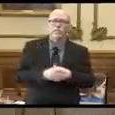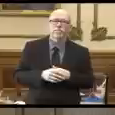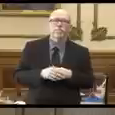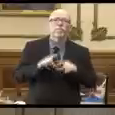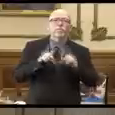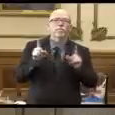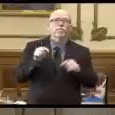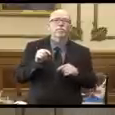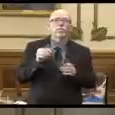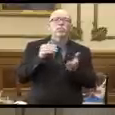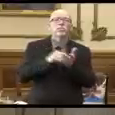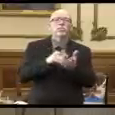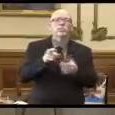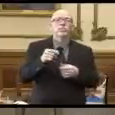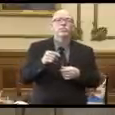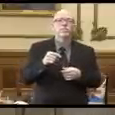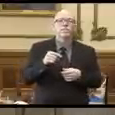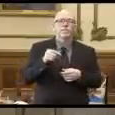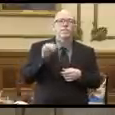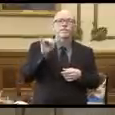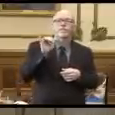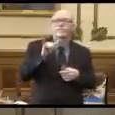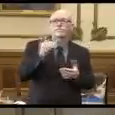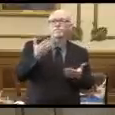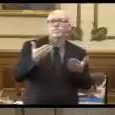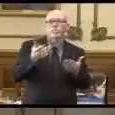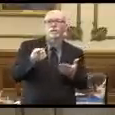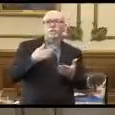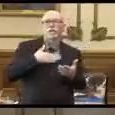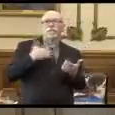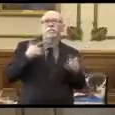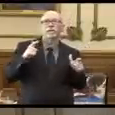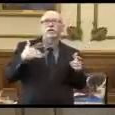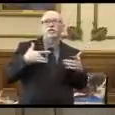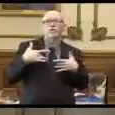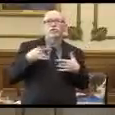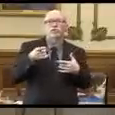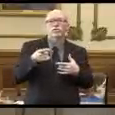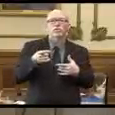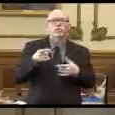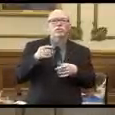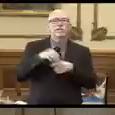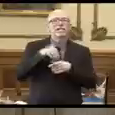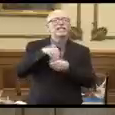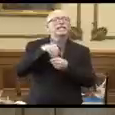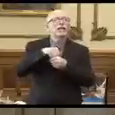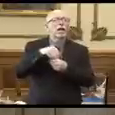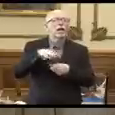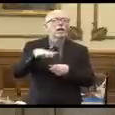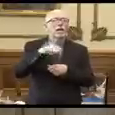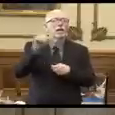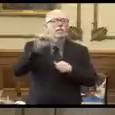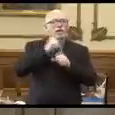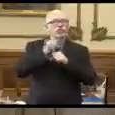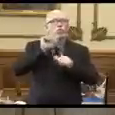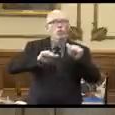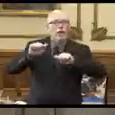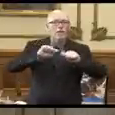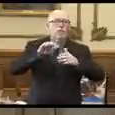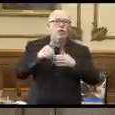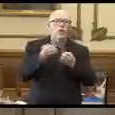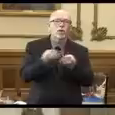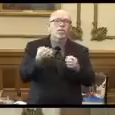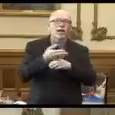But again, that is probably where my bigger concern is in the inside and then wiping down all that equipment